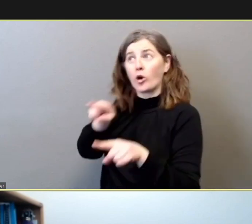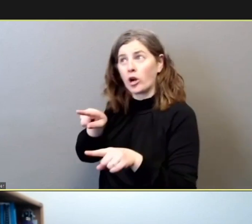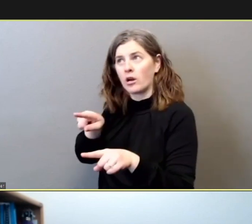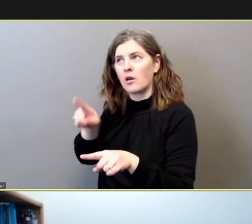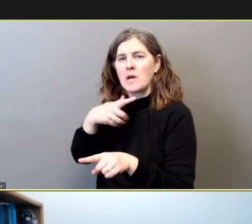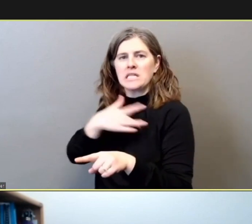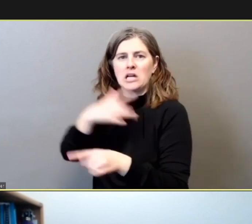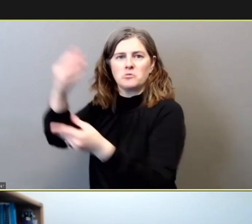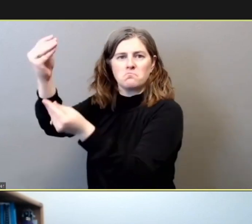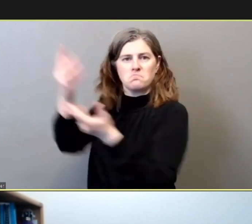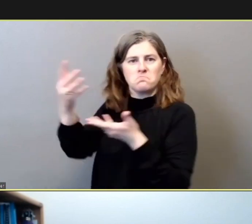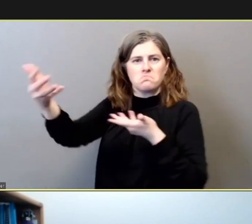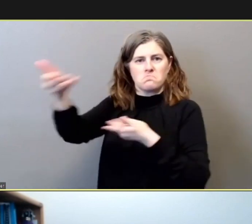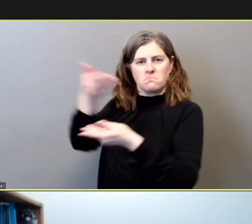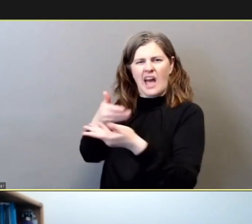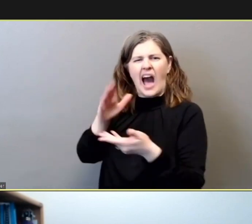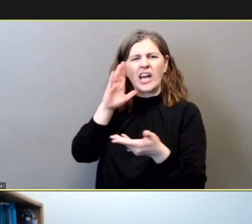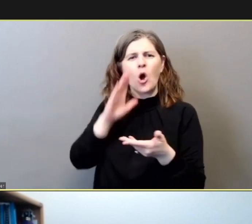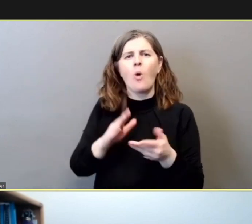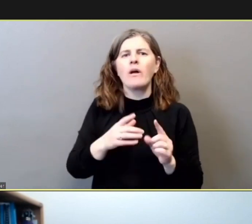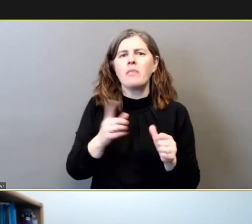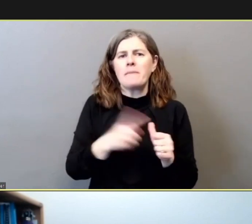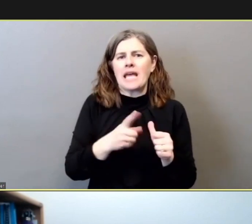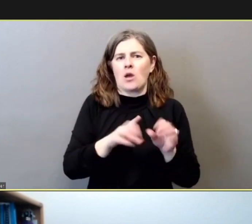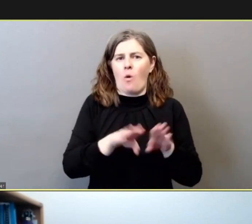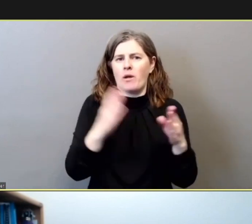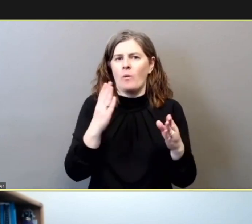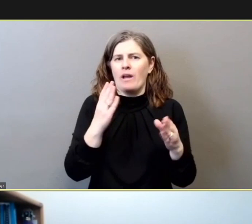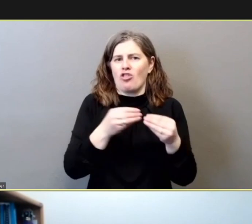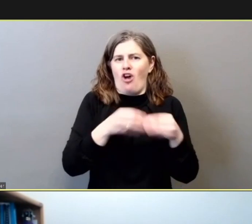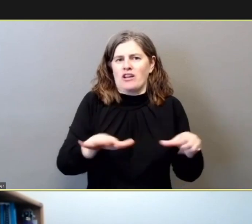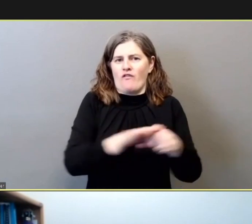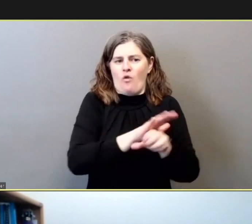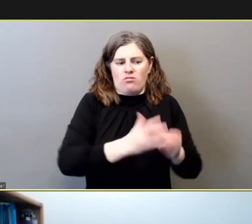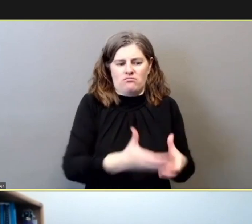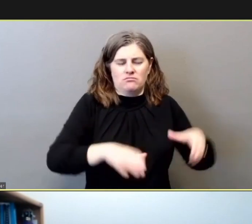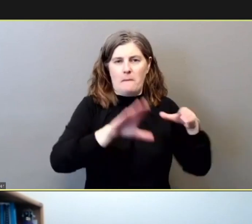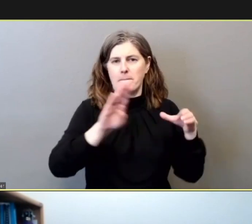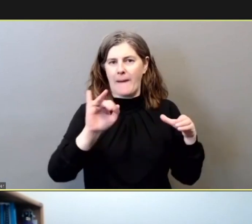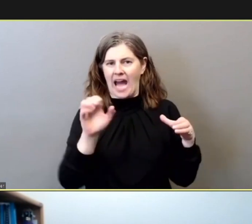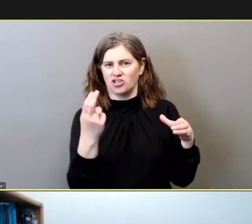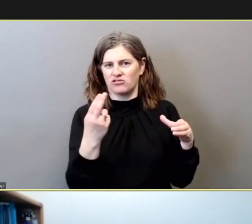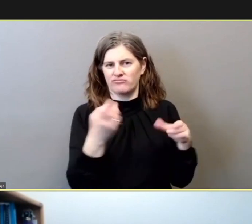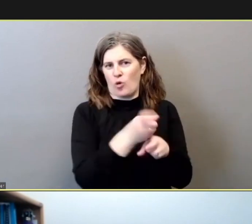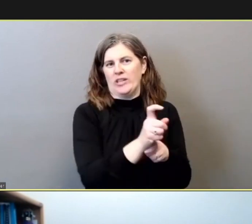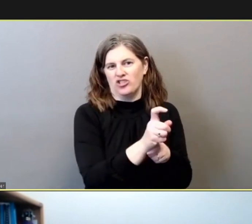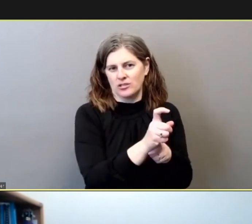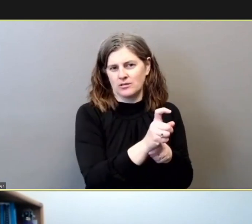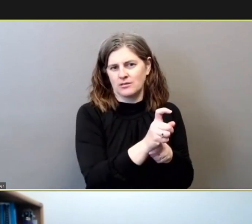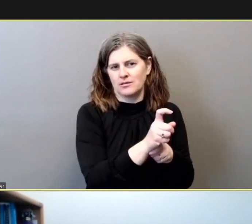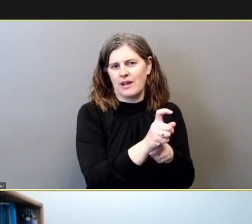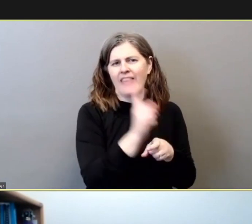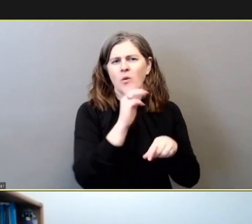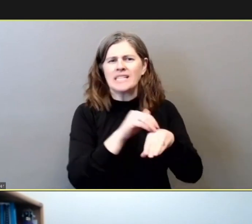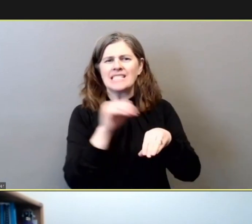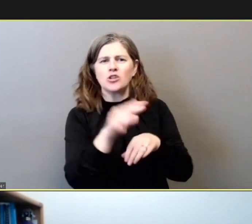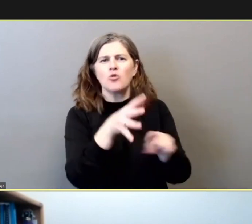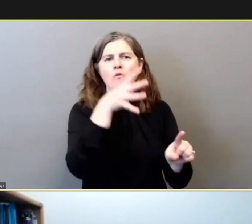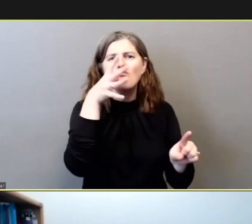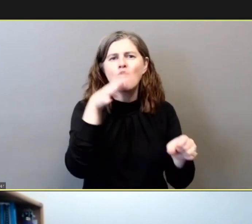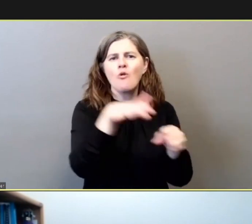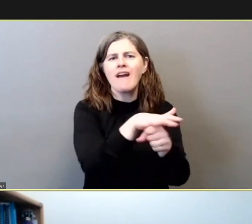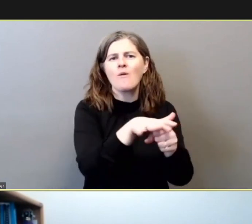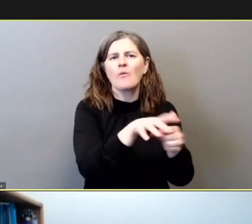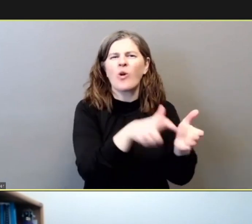know that at the beginning, we lost a batch of vaccine. I think doses to a rural area where they needed to